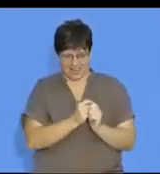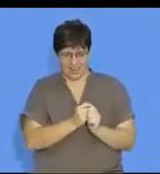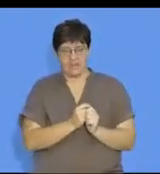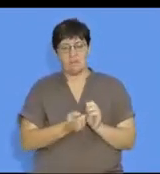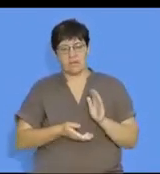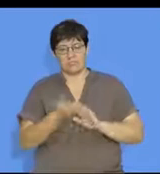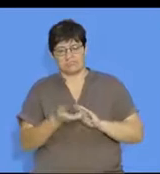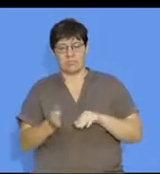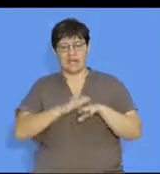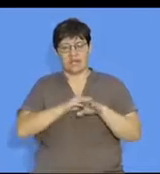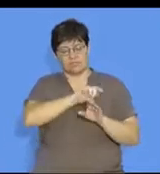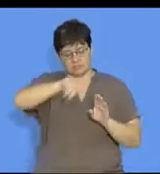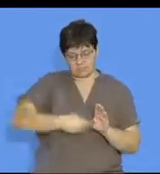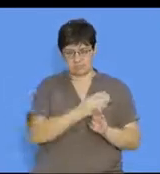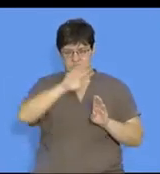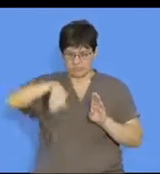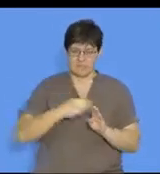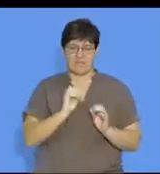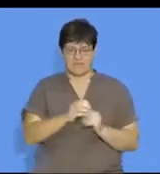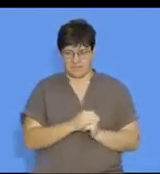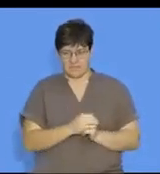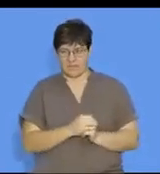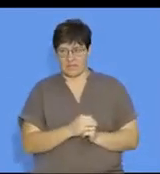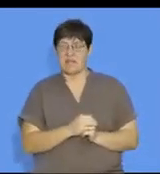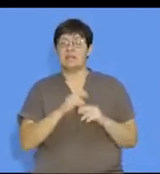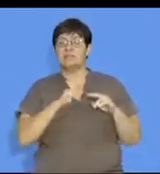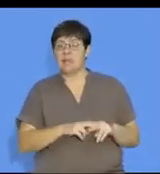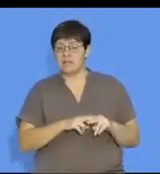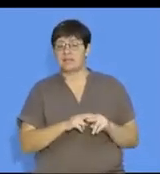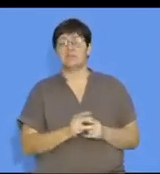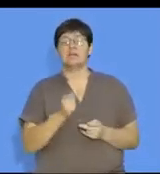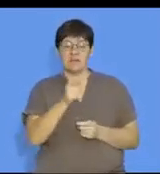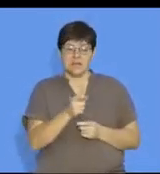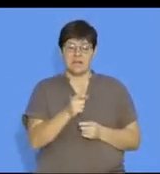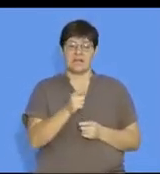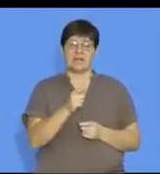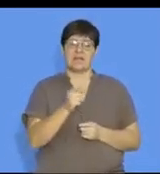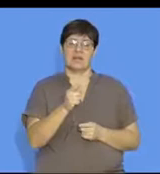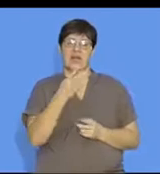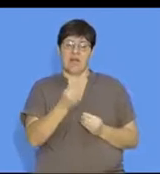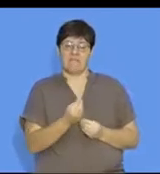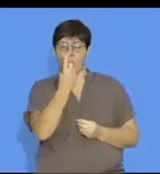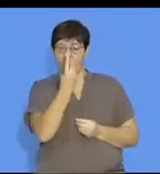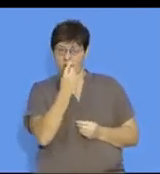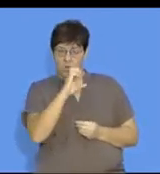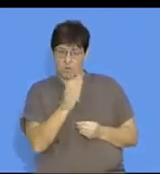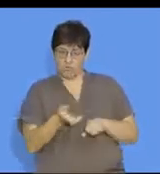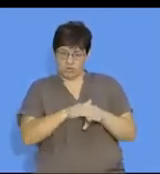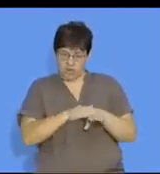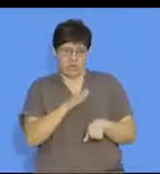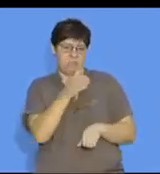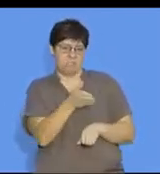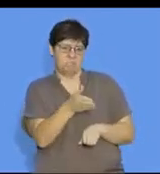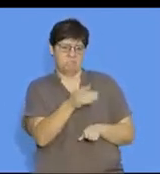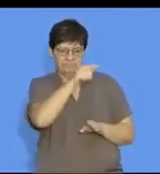is current in this circuit, provided the battery provides energy or it does work per coulomb of charge. Now,